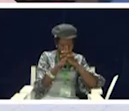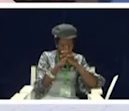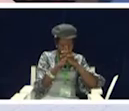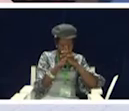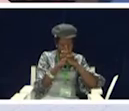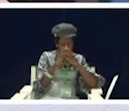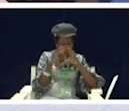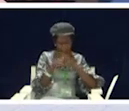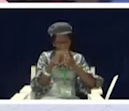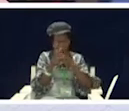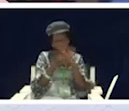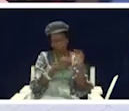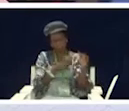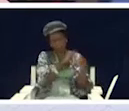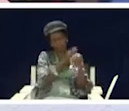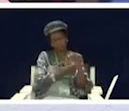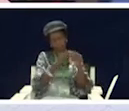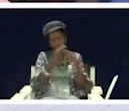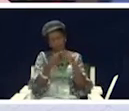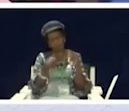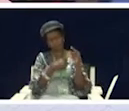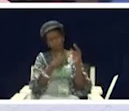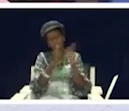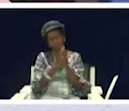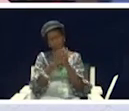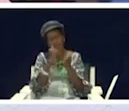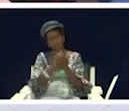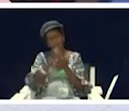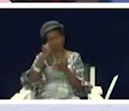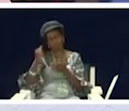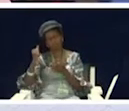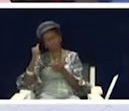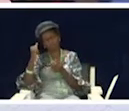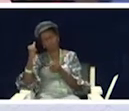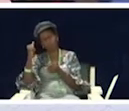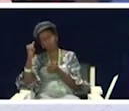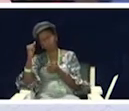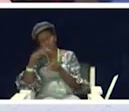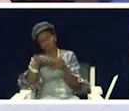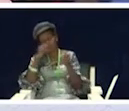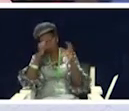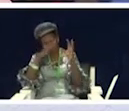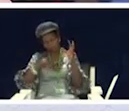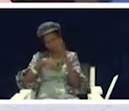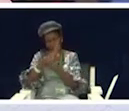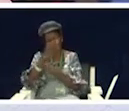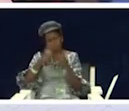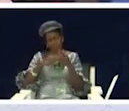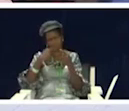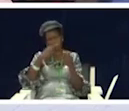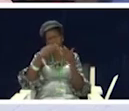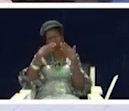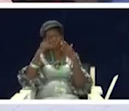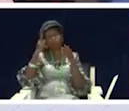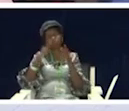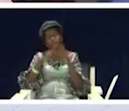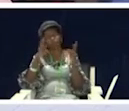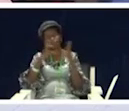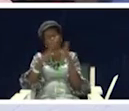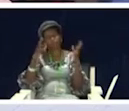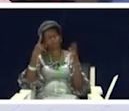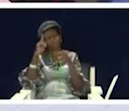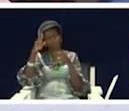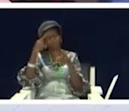In Jesus' mighty name, we have prayed. My Father, my God, I want to say thank you very much for your